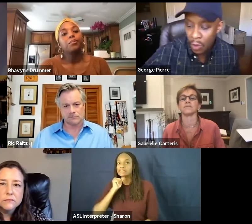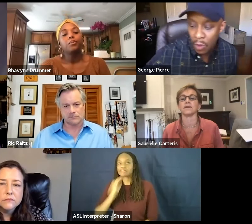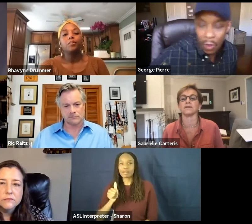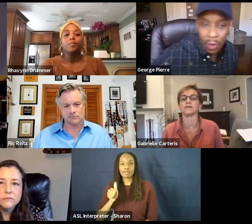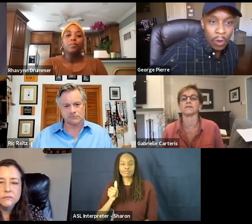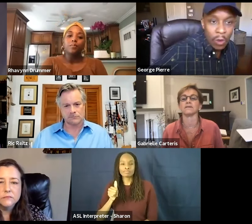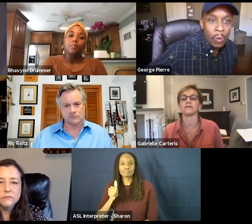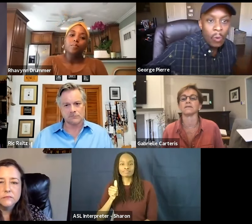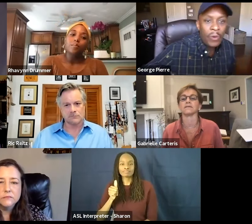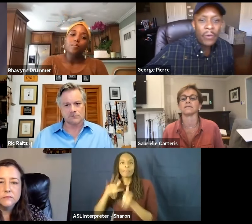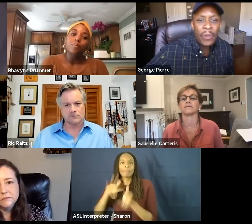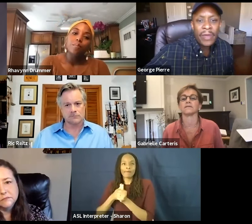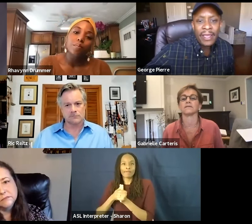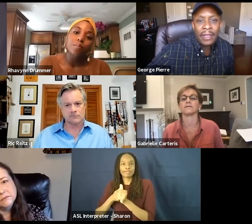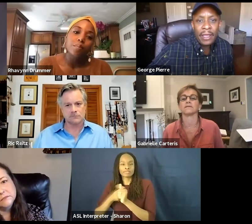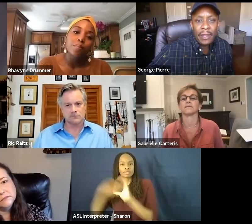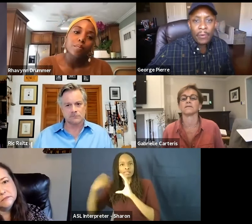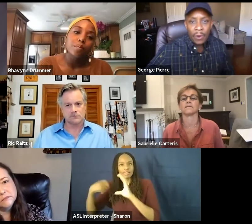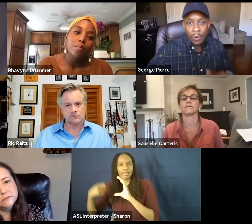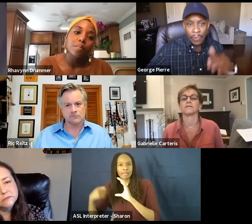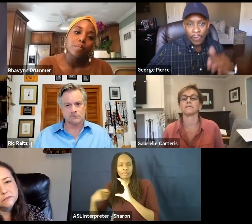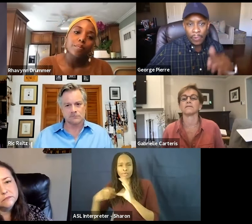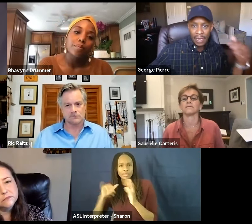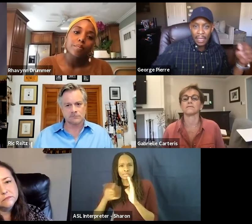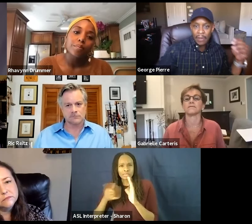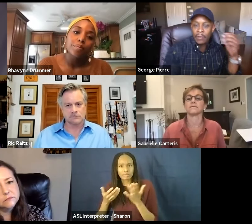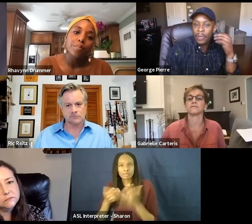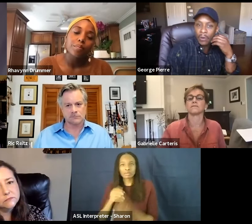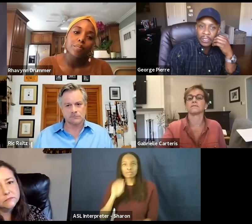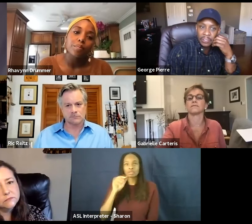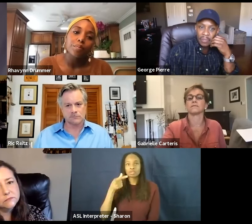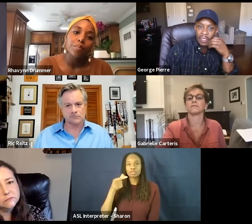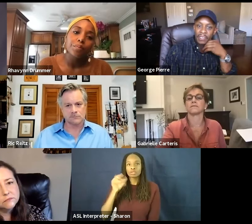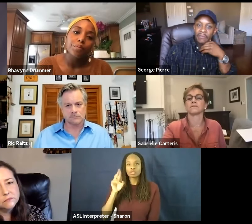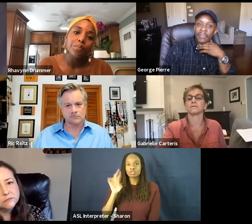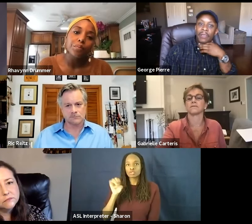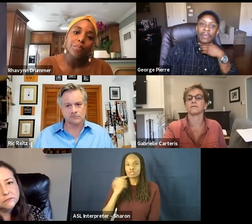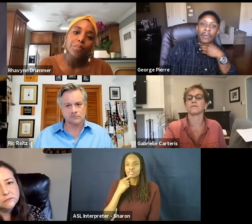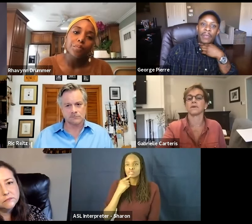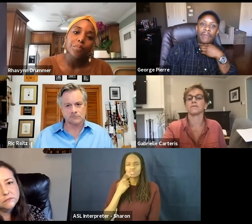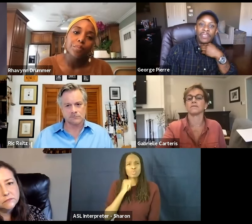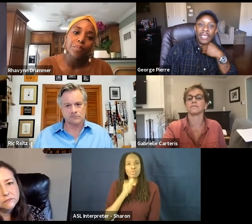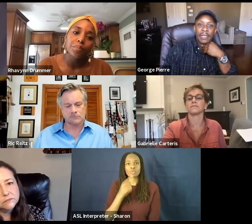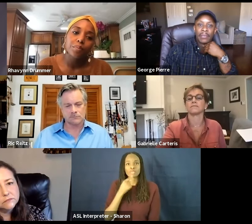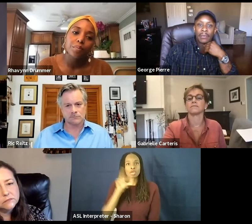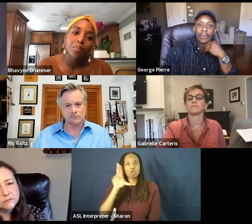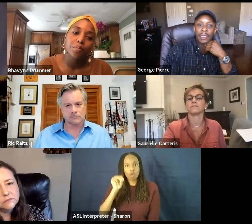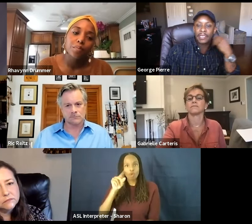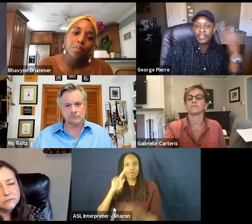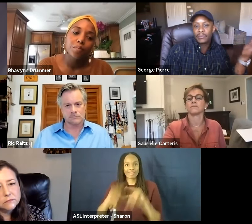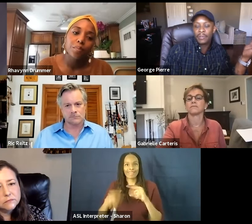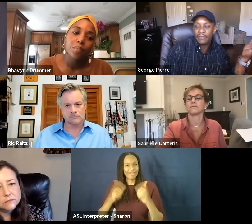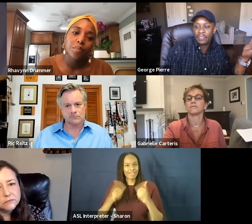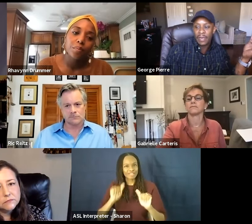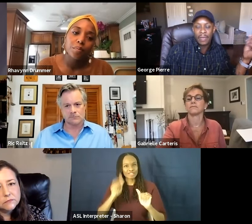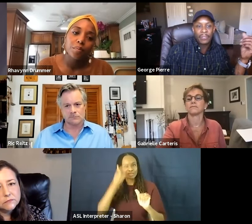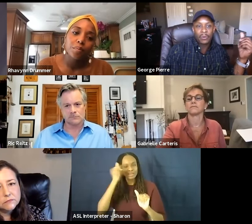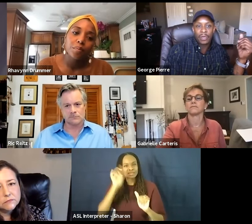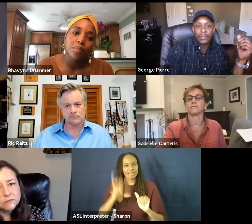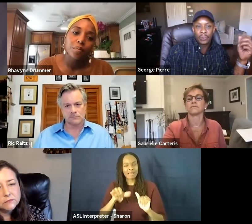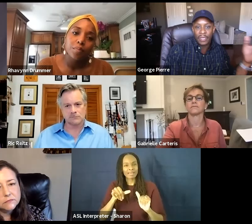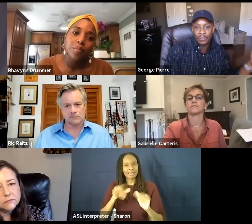that something? Well, we don't alienate anyone or not allow anyone to audition because of it. I mean, if the talent, again, is giving somebody